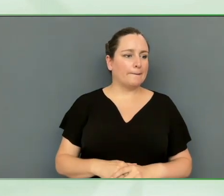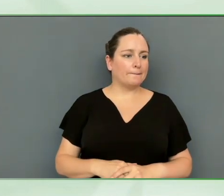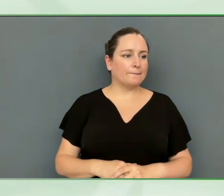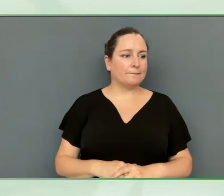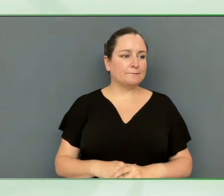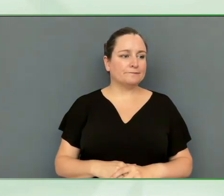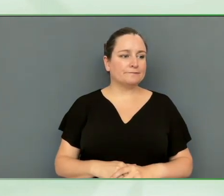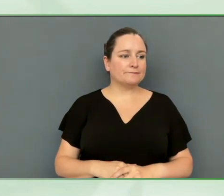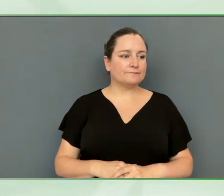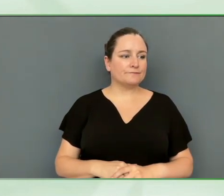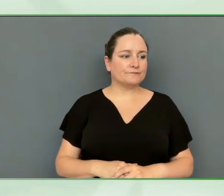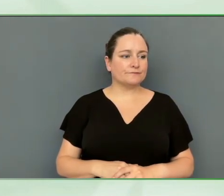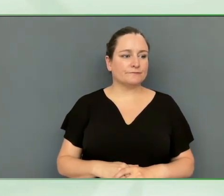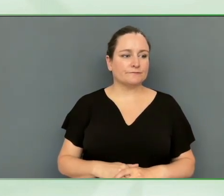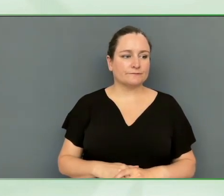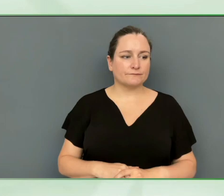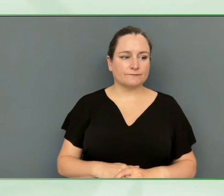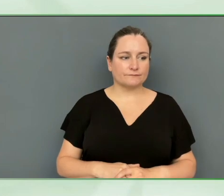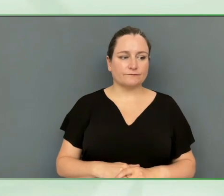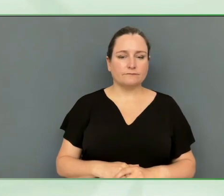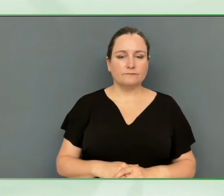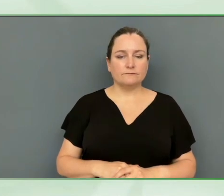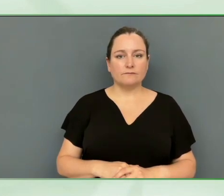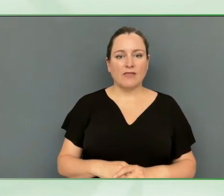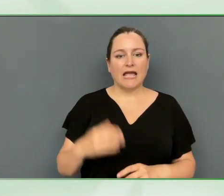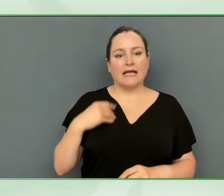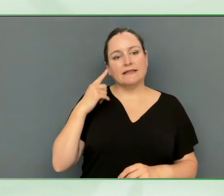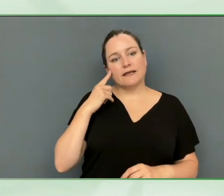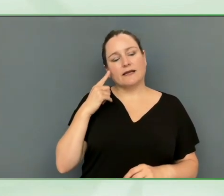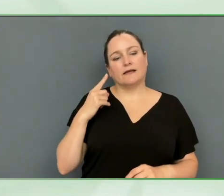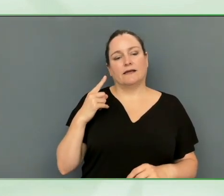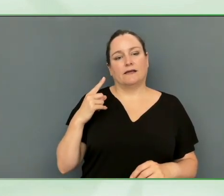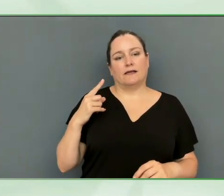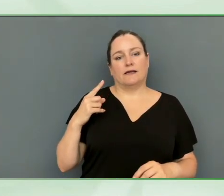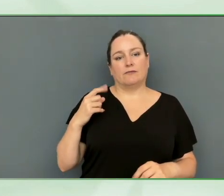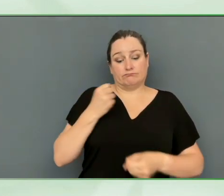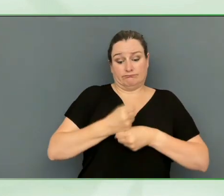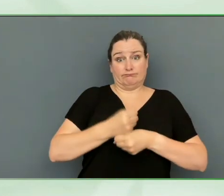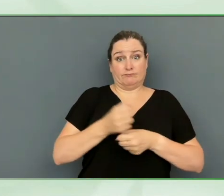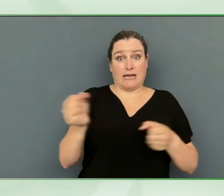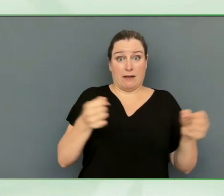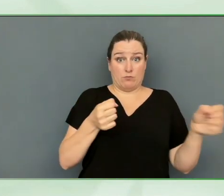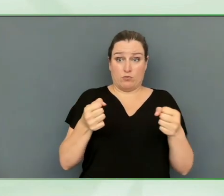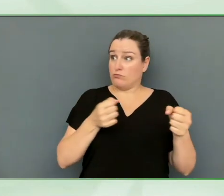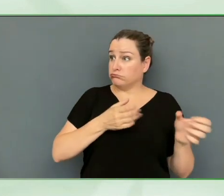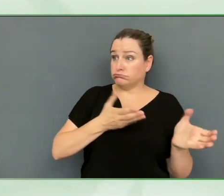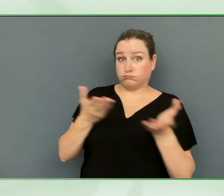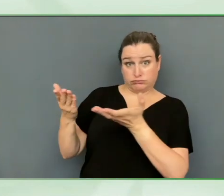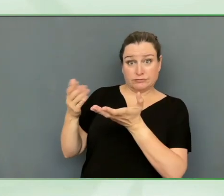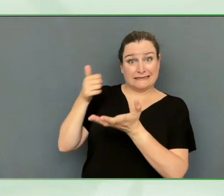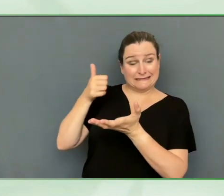survey tool that is a way to measure employee satisfactory across federal government. So they call